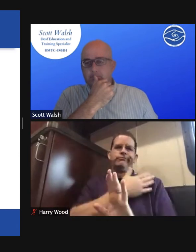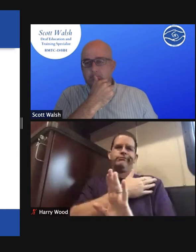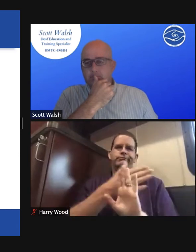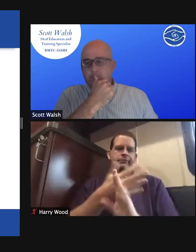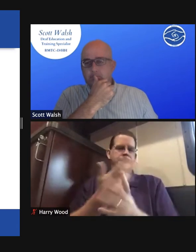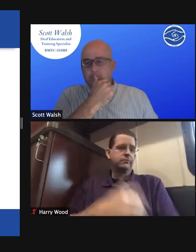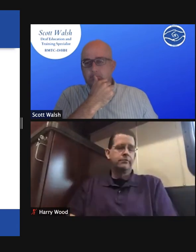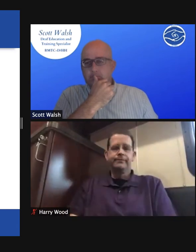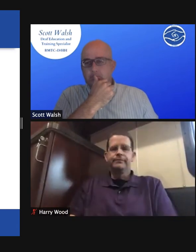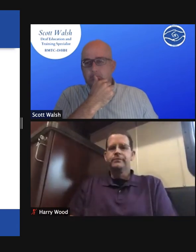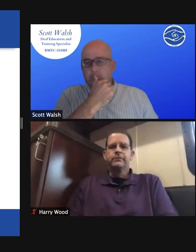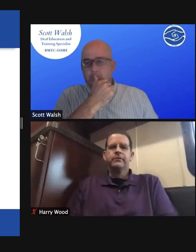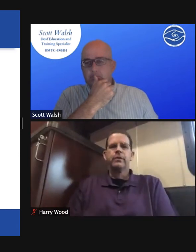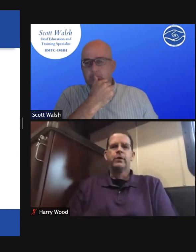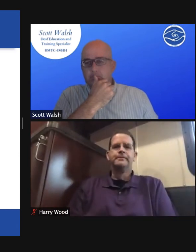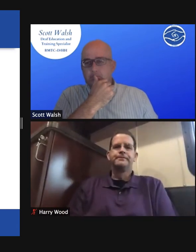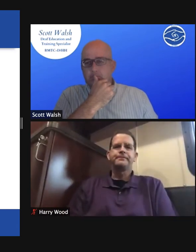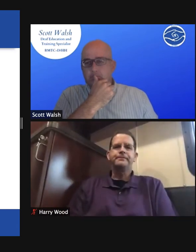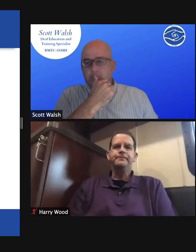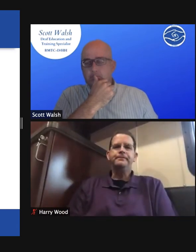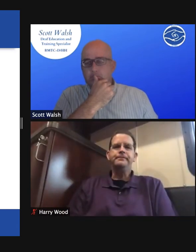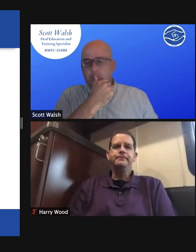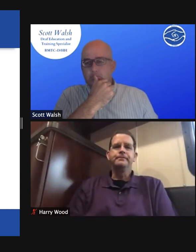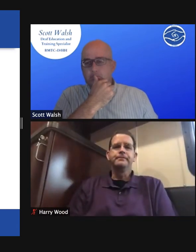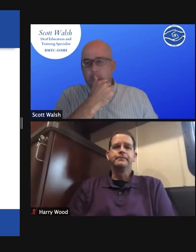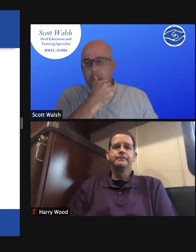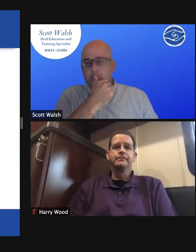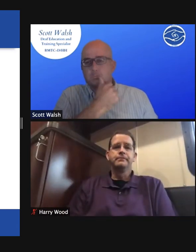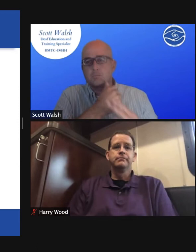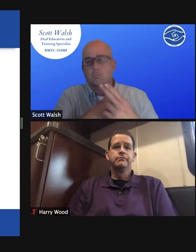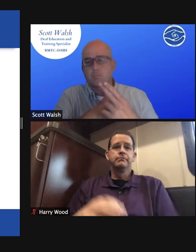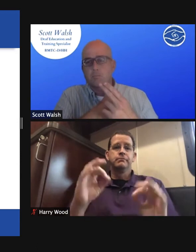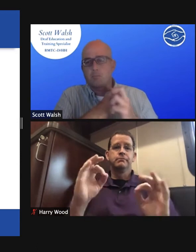meeting other deaf people. So I noticed that I had missed a lot in my upbringing.